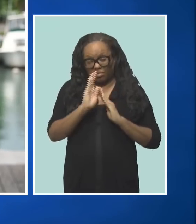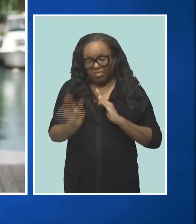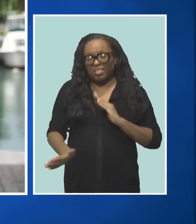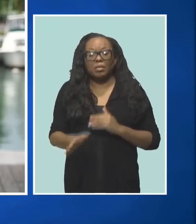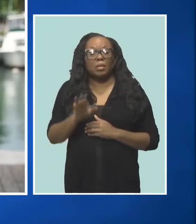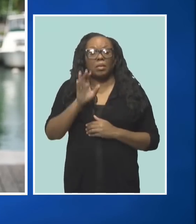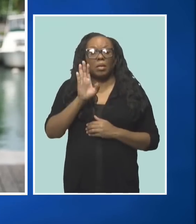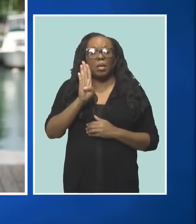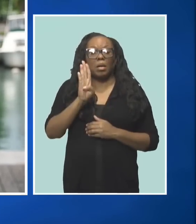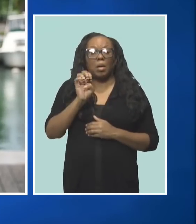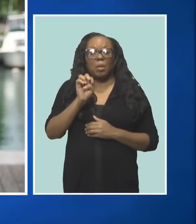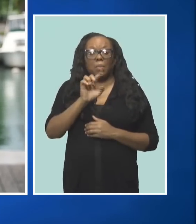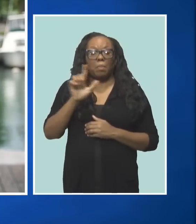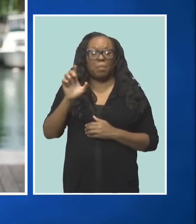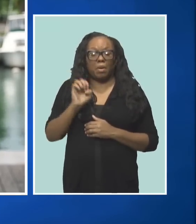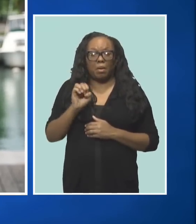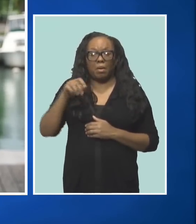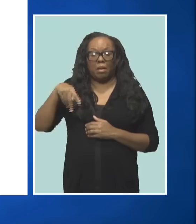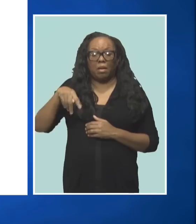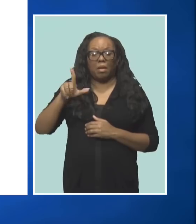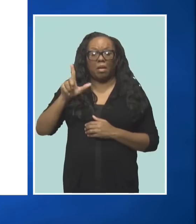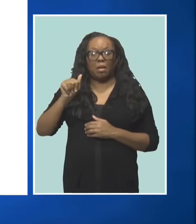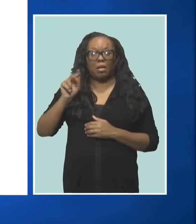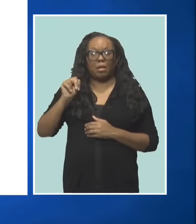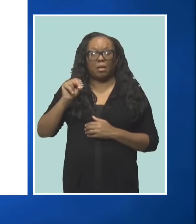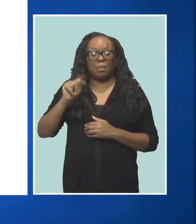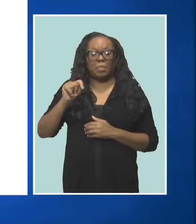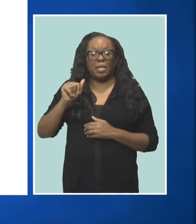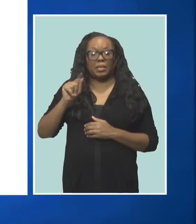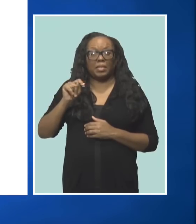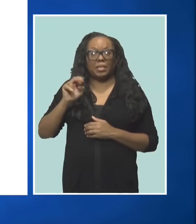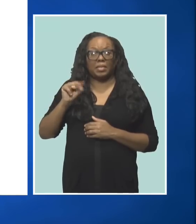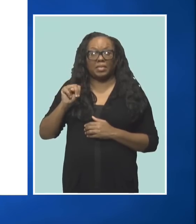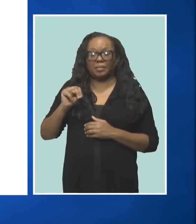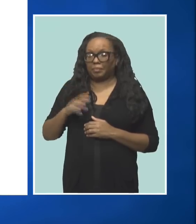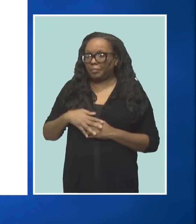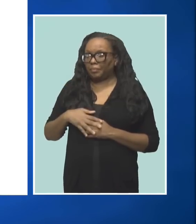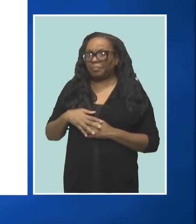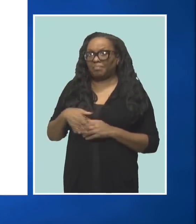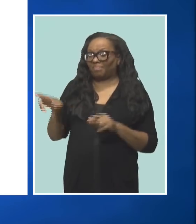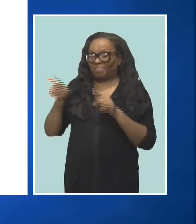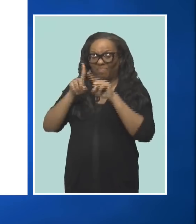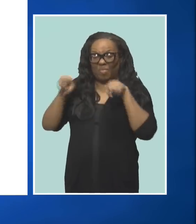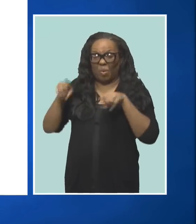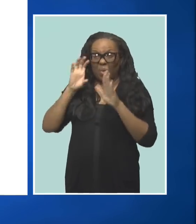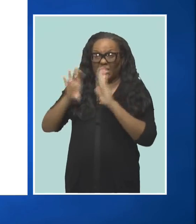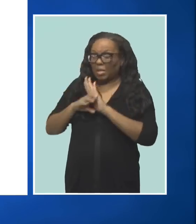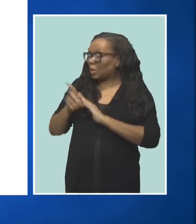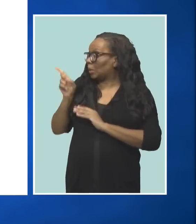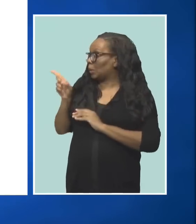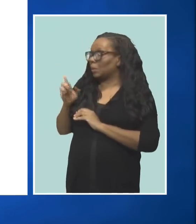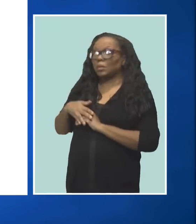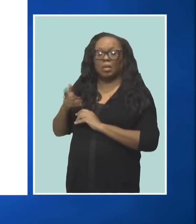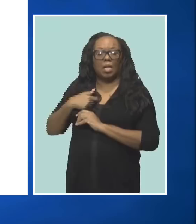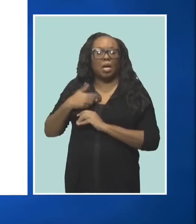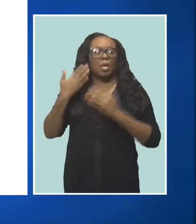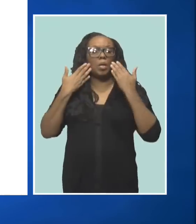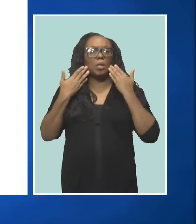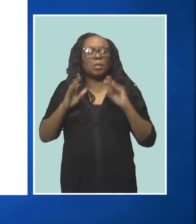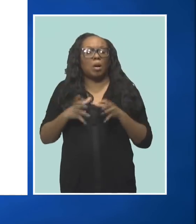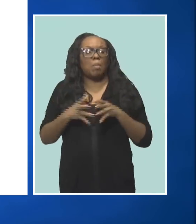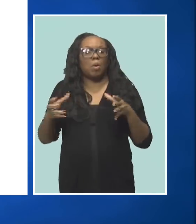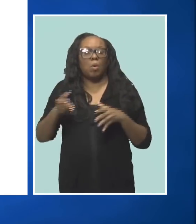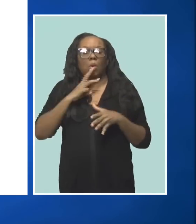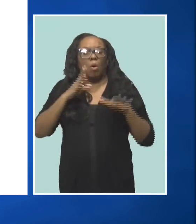Plantation area. I can't speak to the exact sizing of the pipeline at this stage or the exact flow that we will get, but I